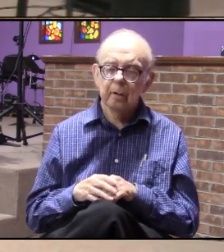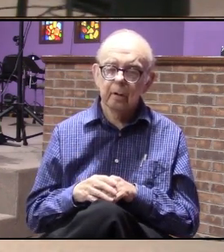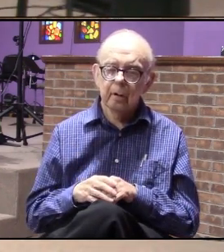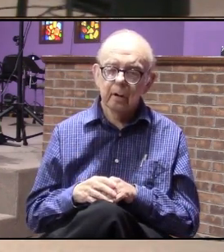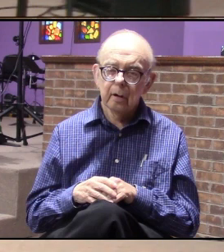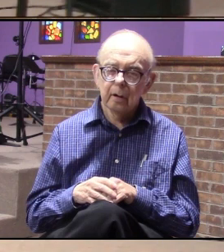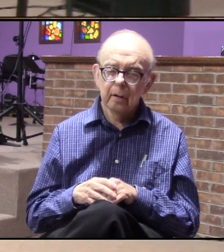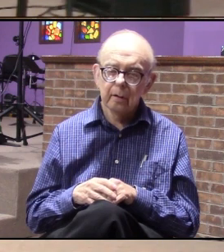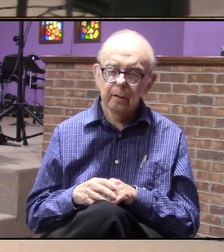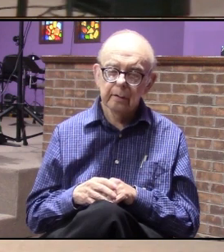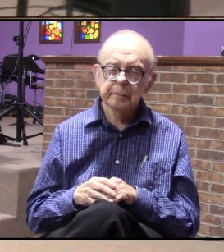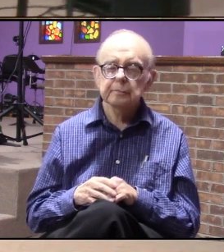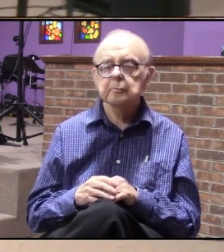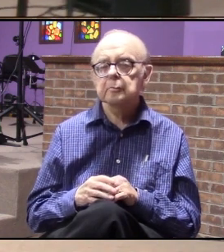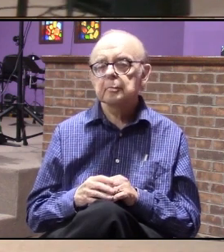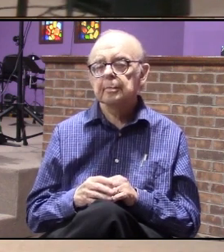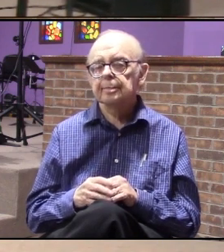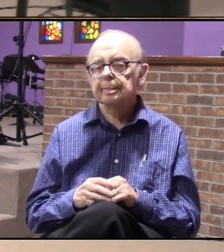And